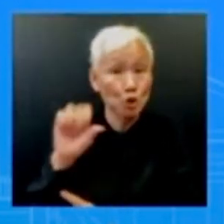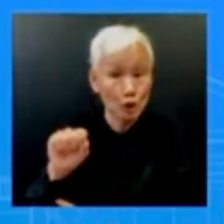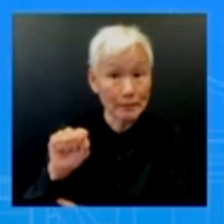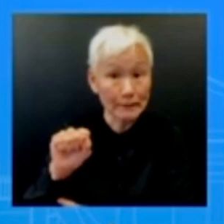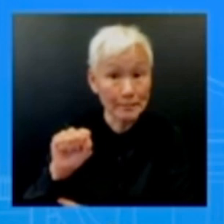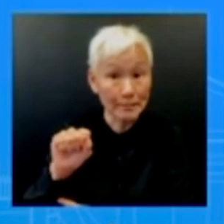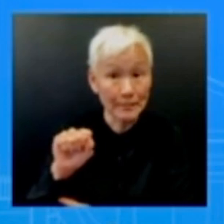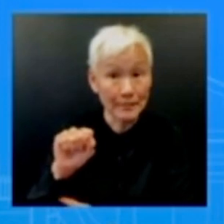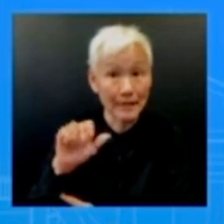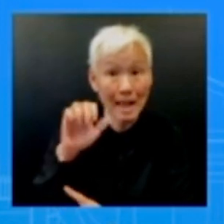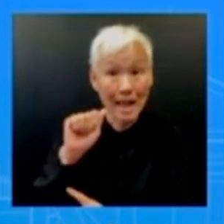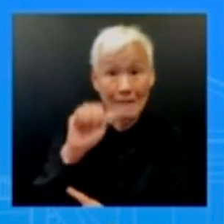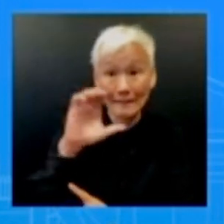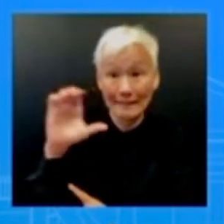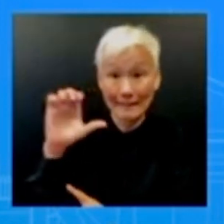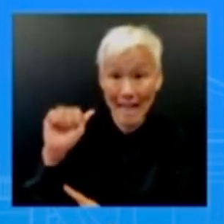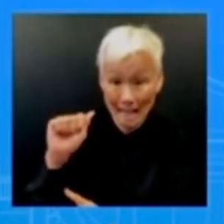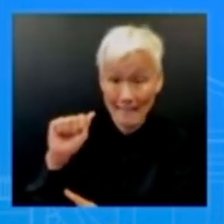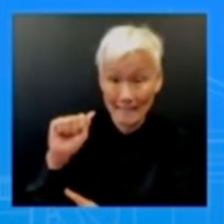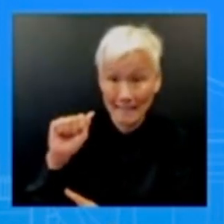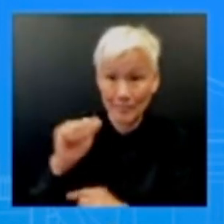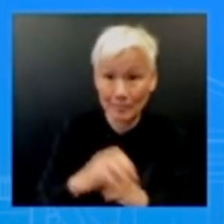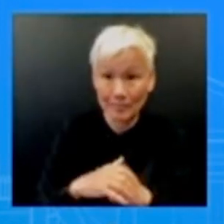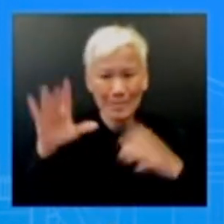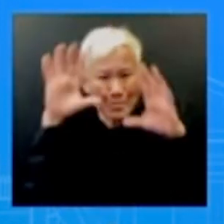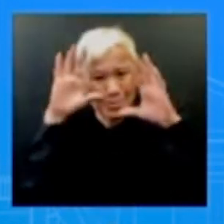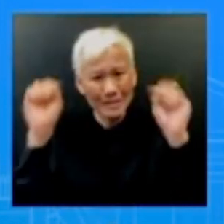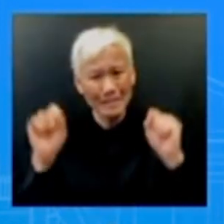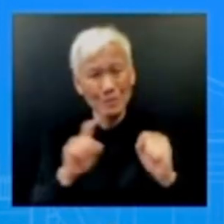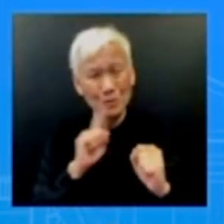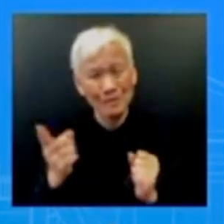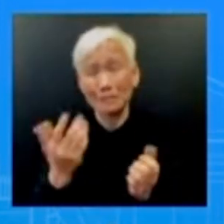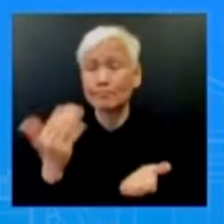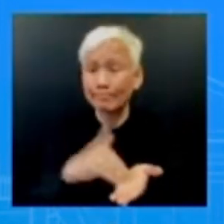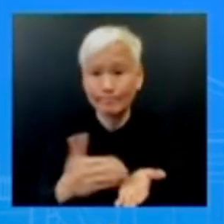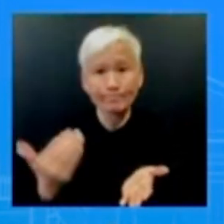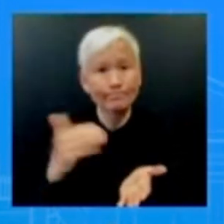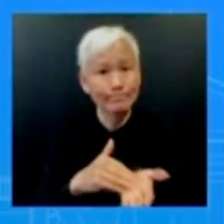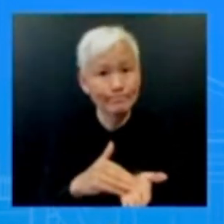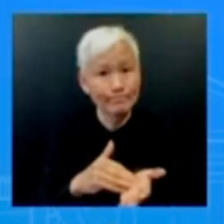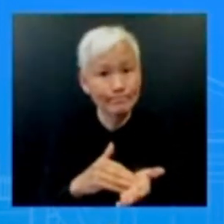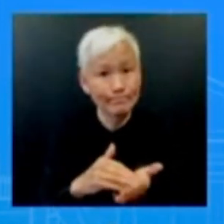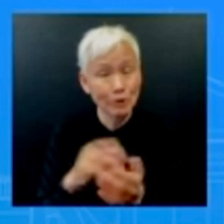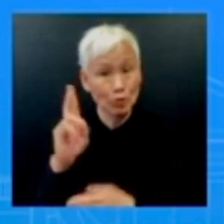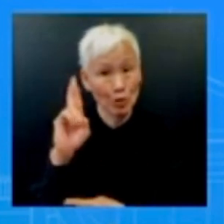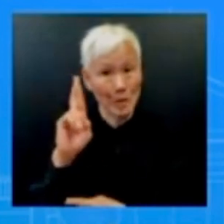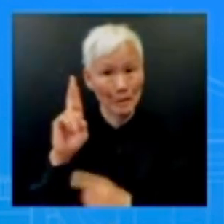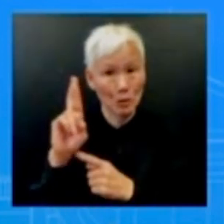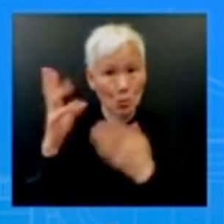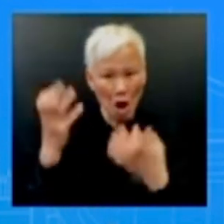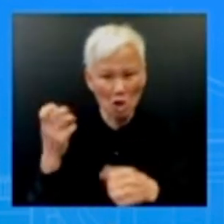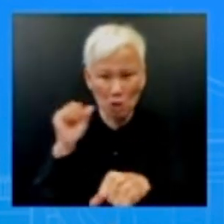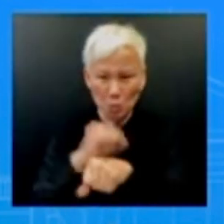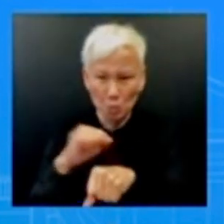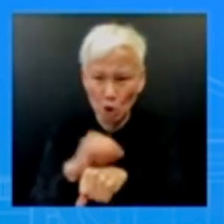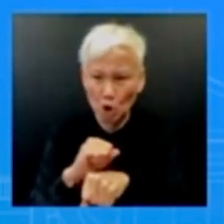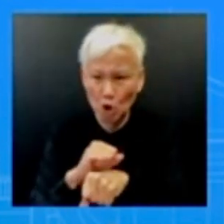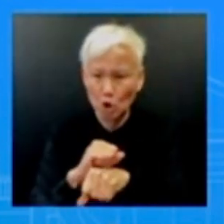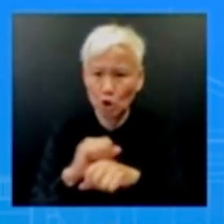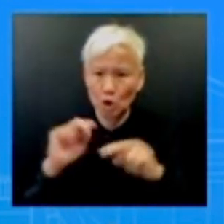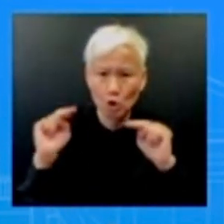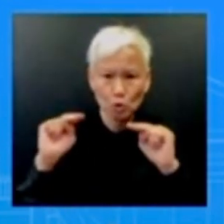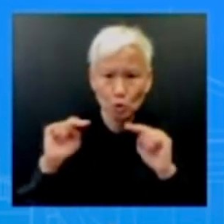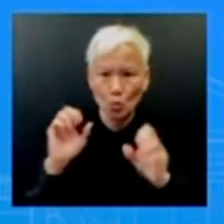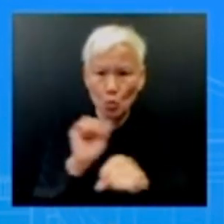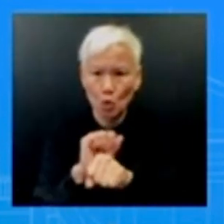said this over and over again, Republicans want to work with us in a bipartisan way to deliver for the American people, to continue to